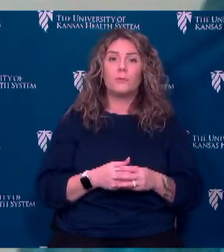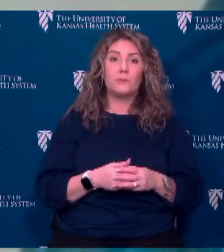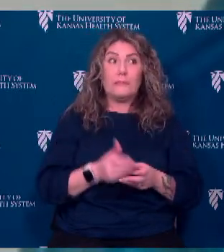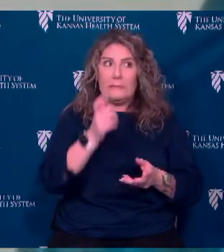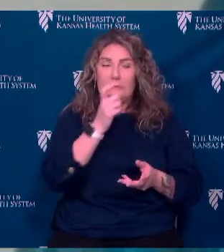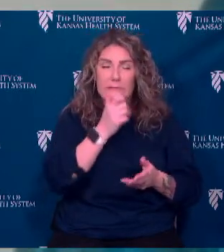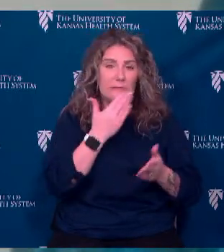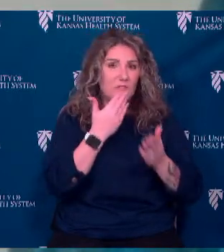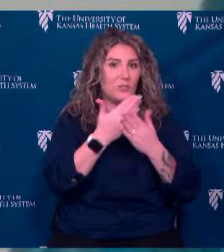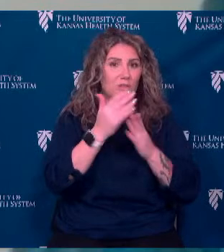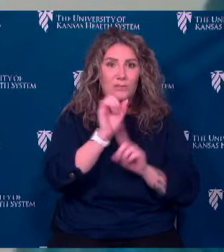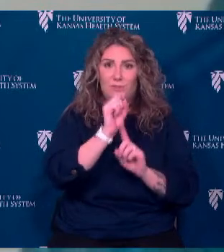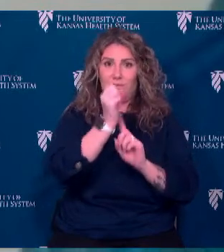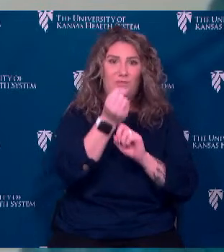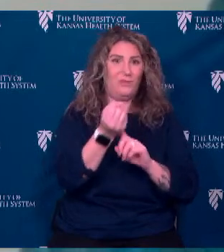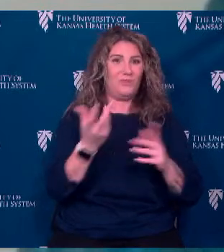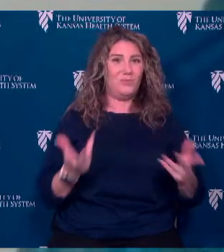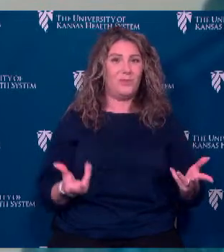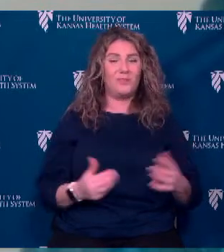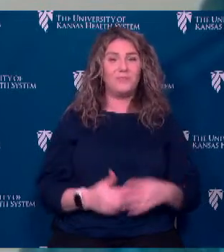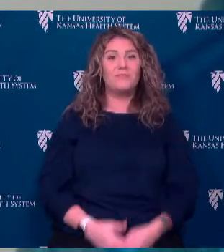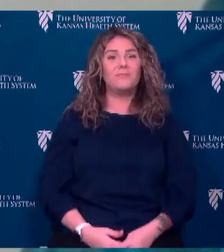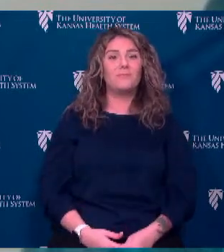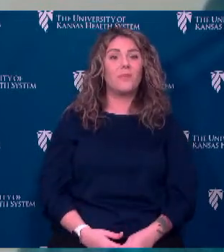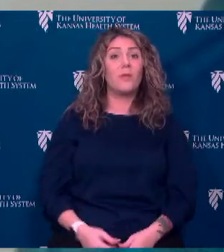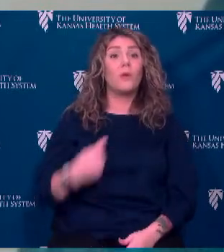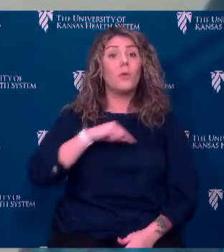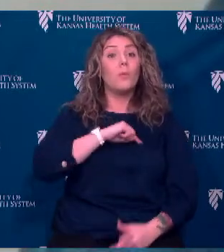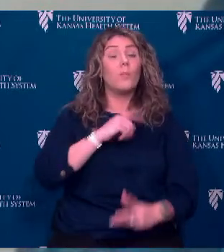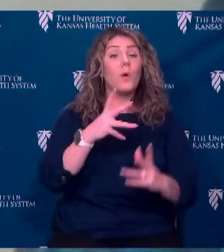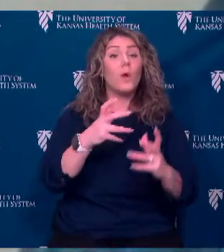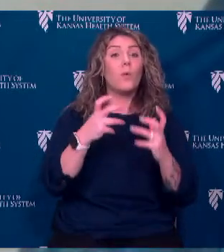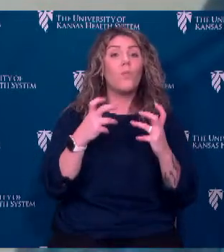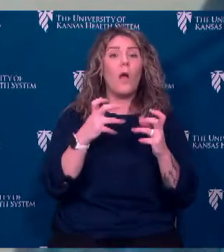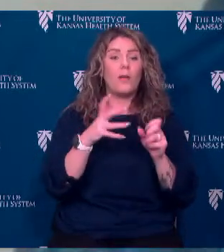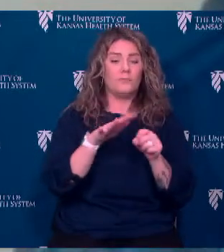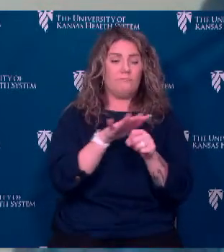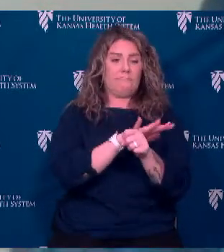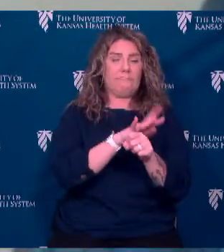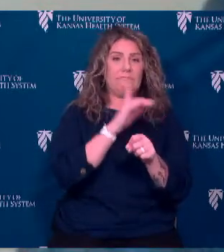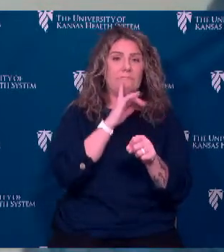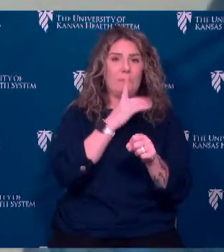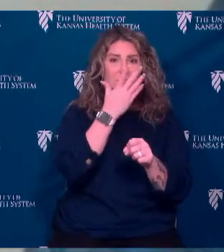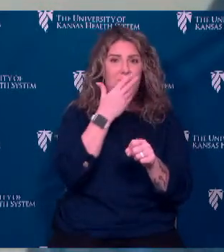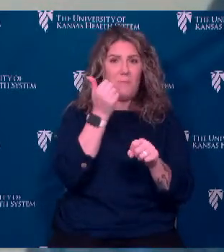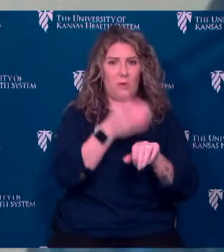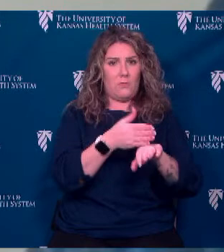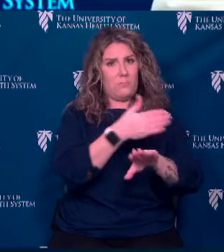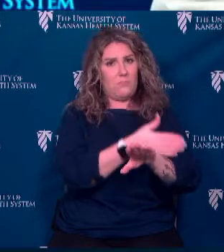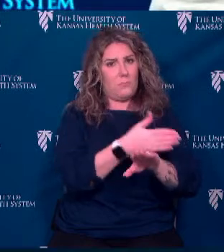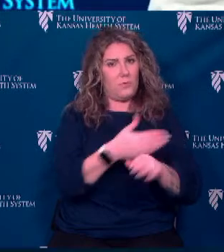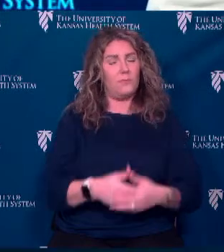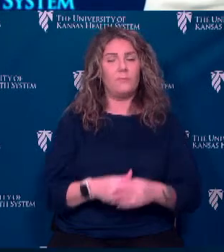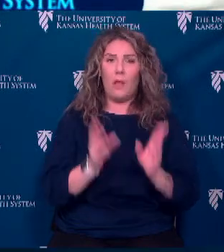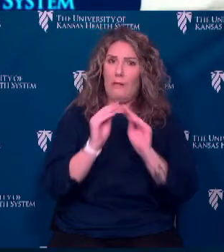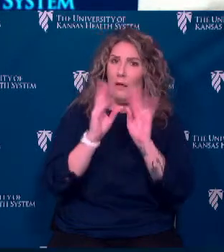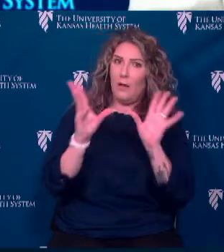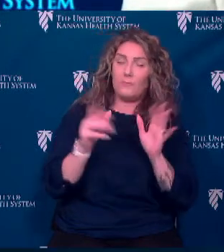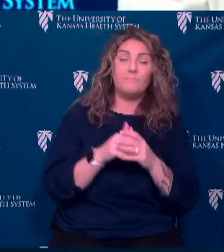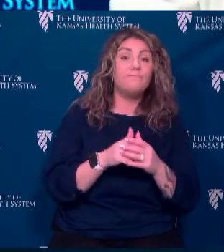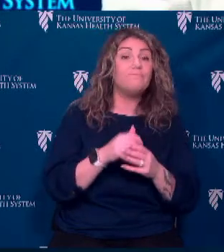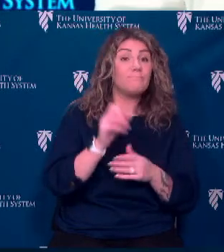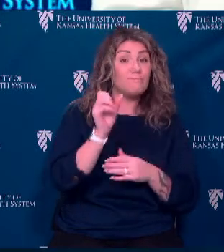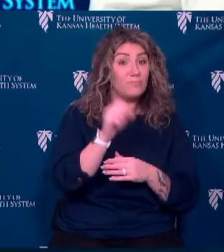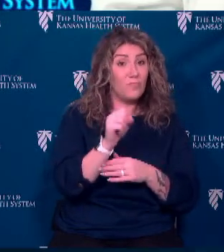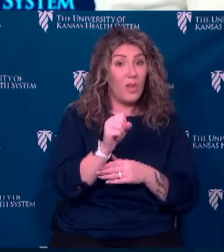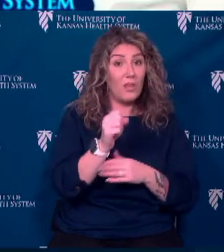great situation, and we would like our capacity to be much better than this, obviously. Yeah, I thank you. And